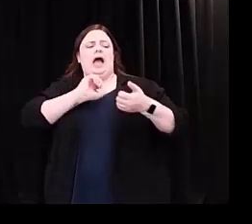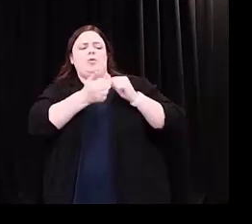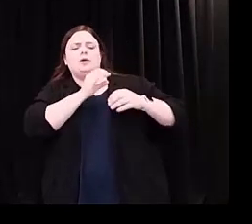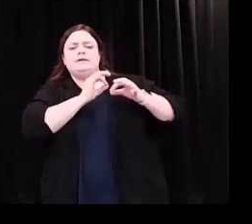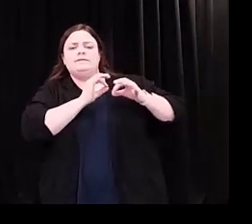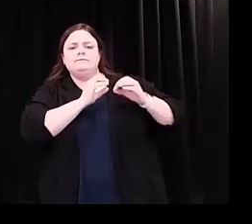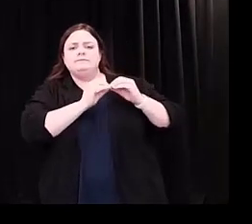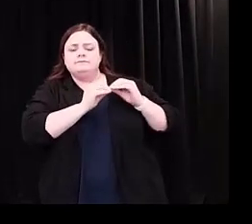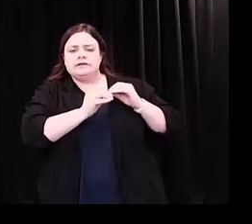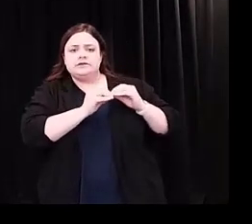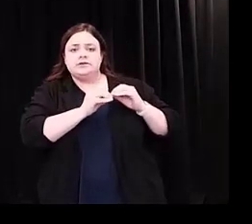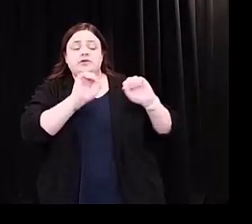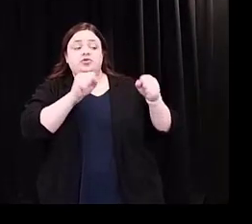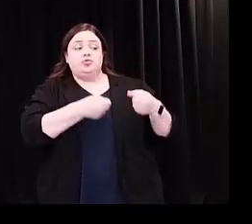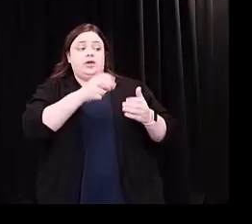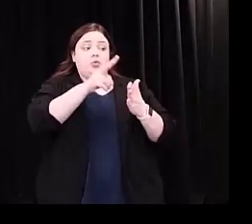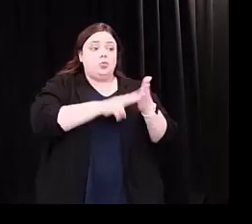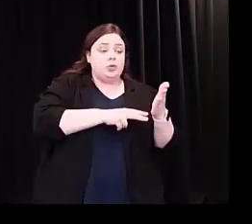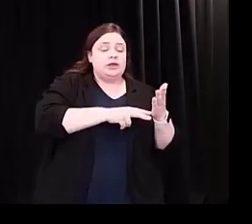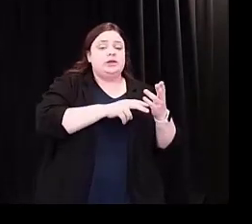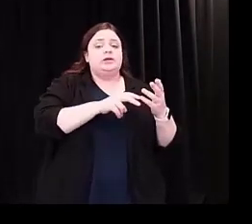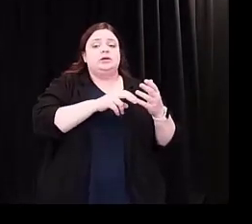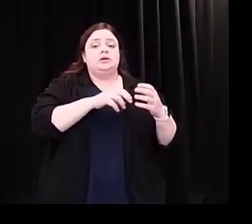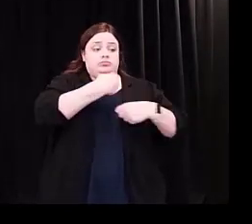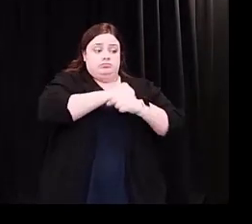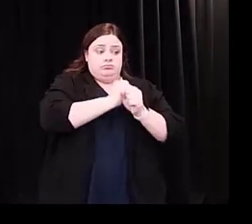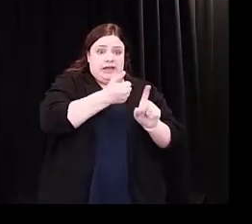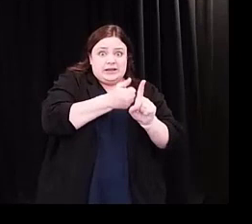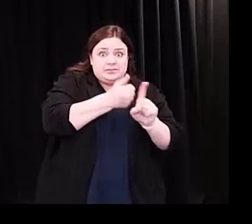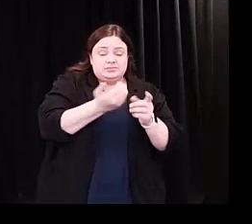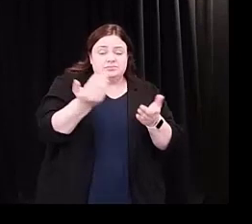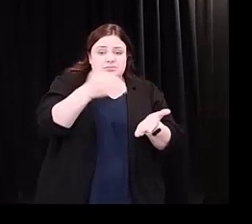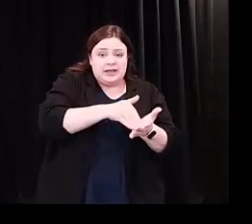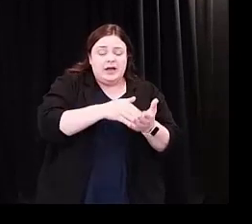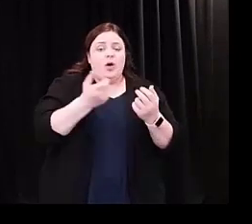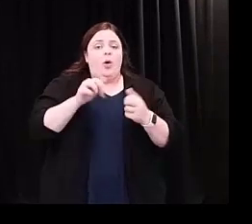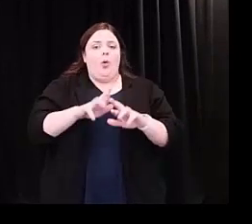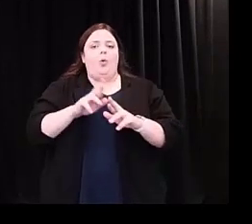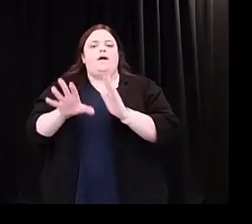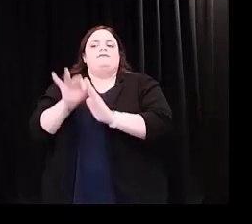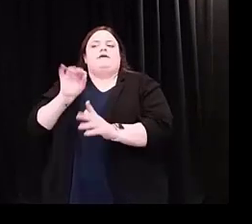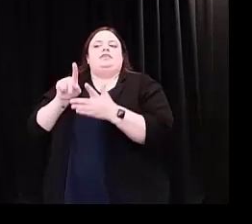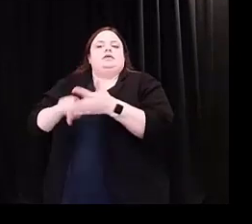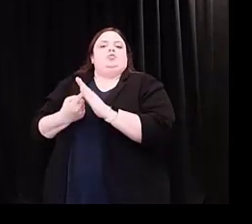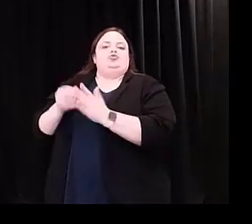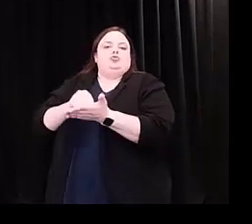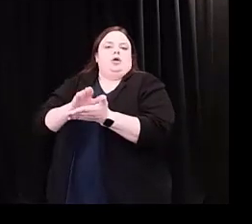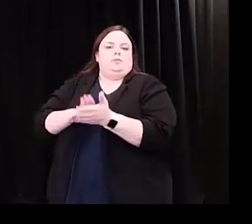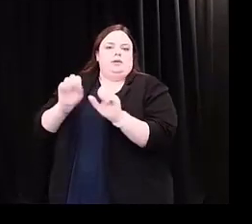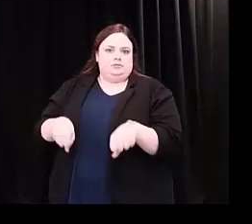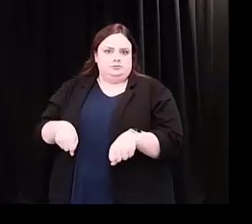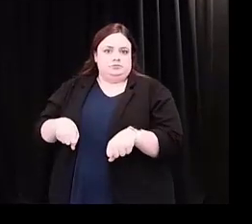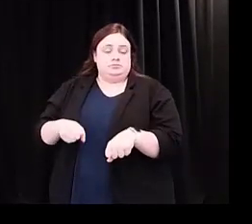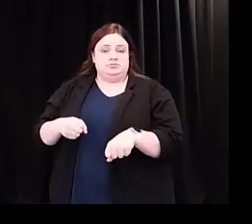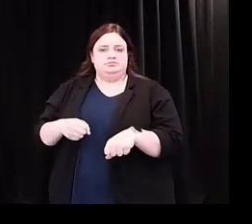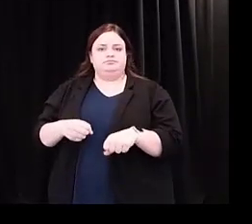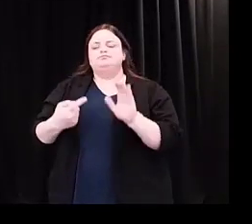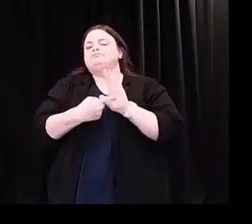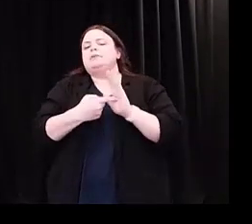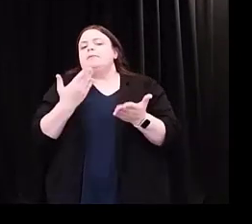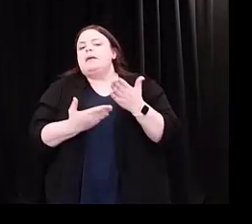scratch or locate the original document. Let's say that we found the original document. If you have to rebuild